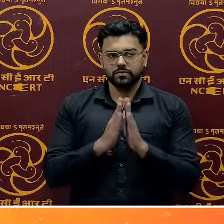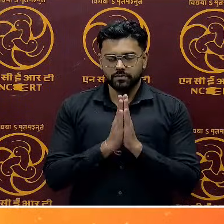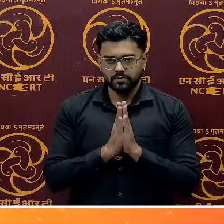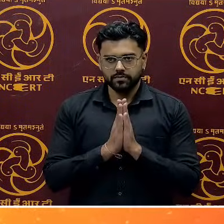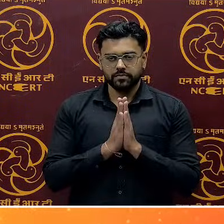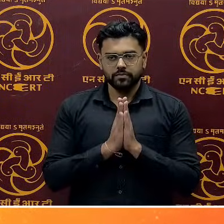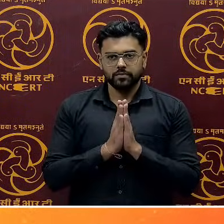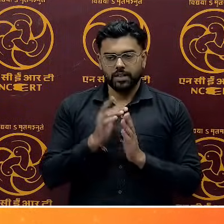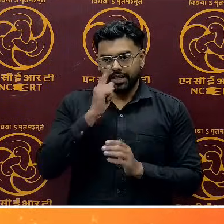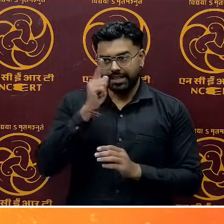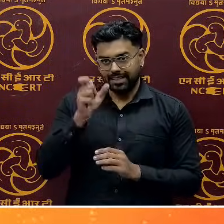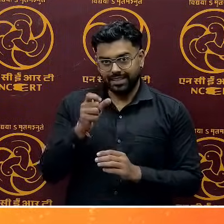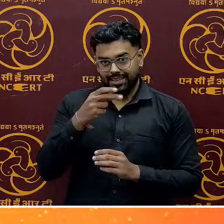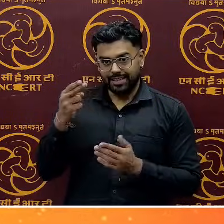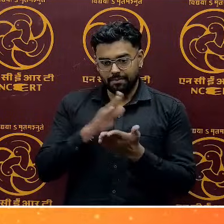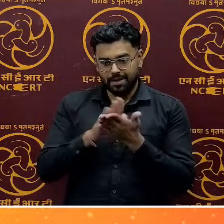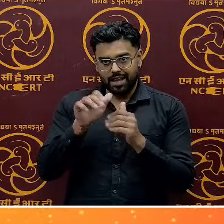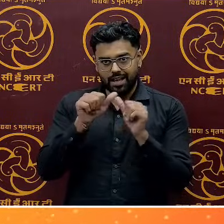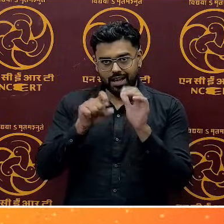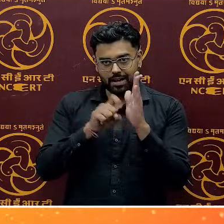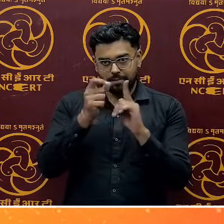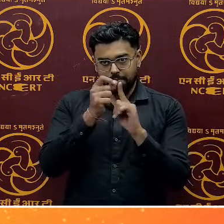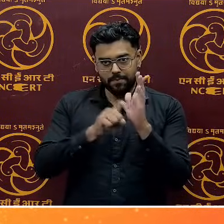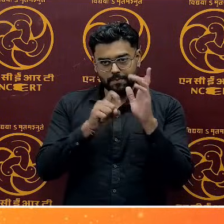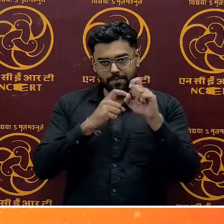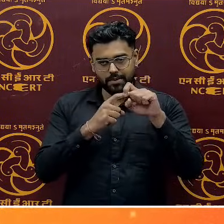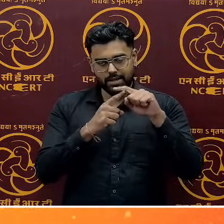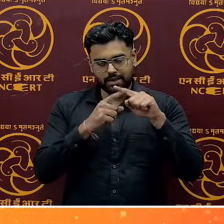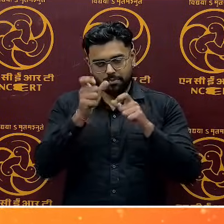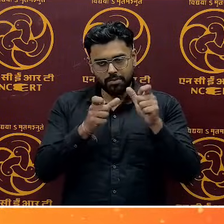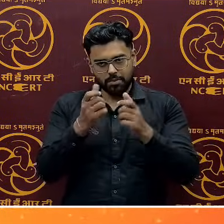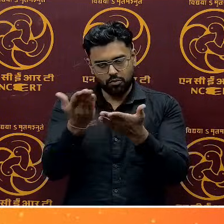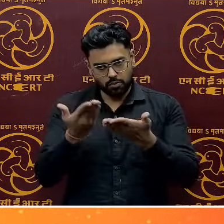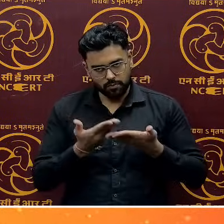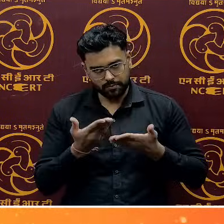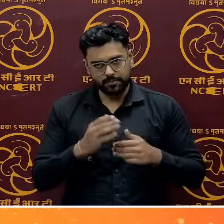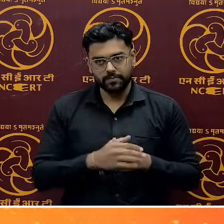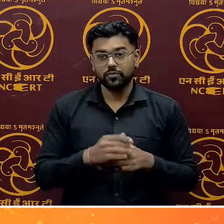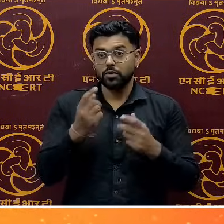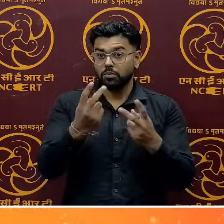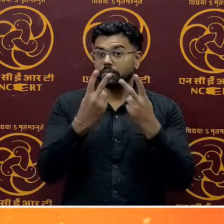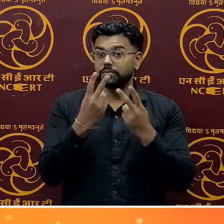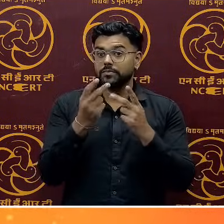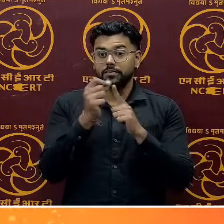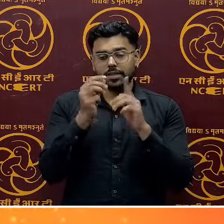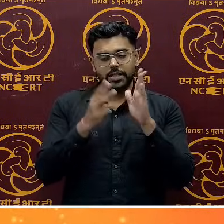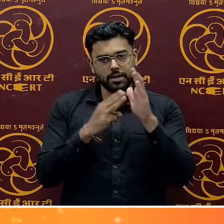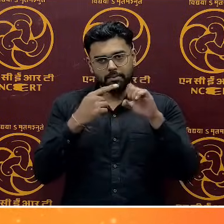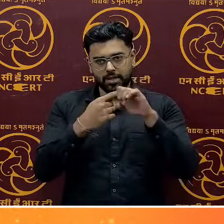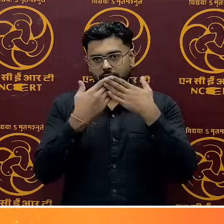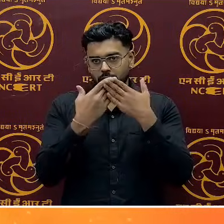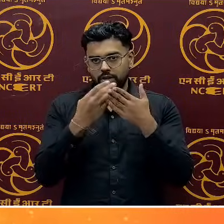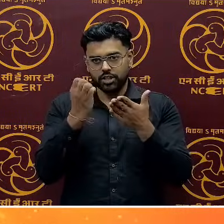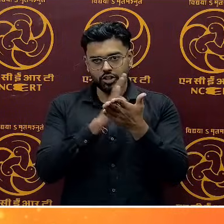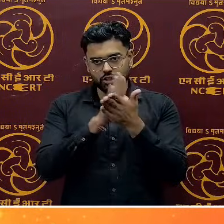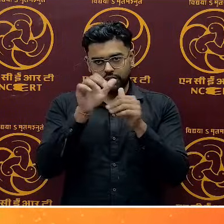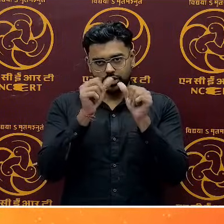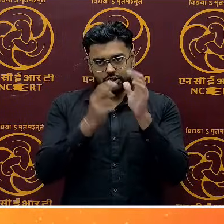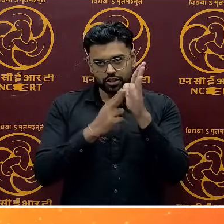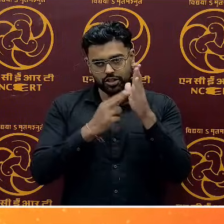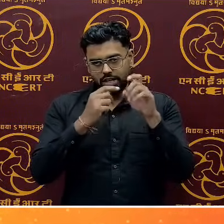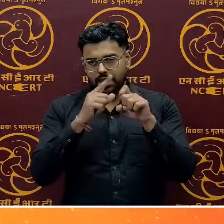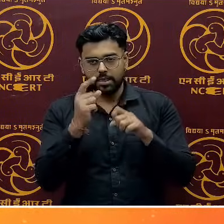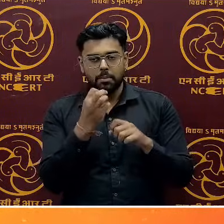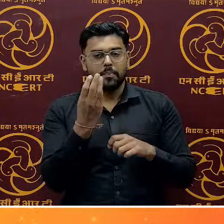Namaskar. I'm Harpreet Kaur and I welcome you all to our live and interactive session. You are watching us on PME Vidya channel